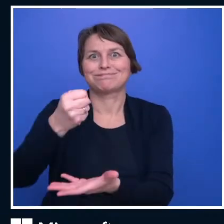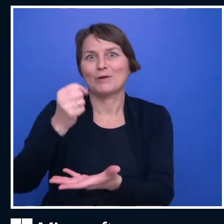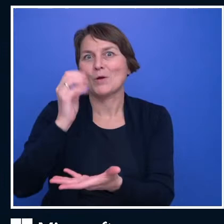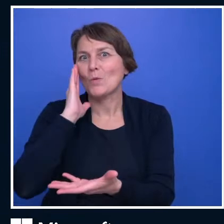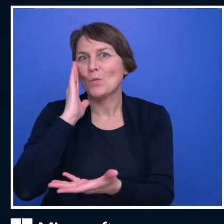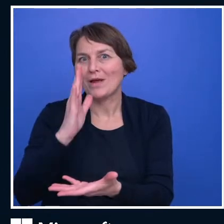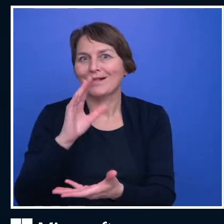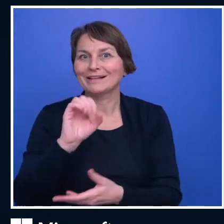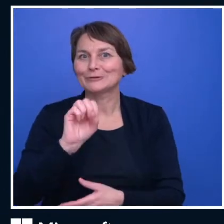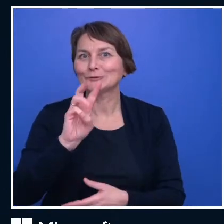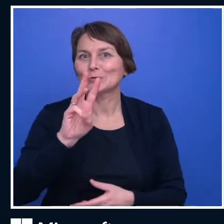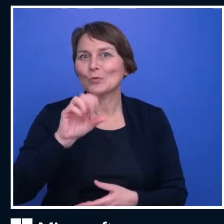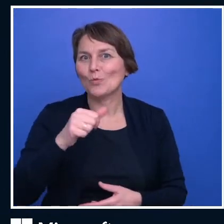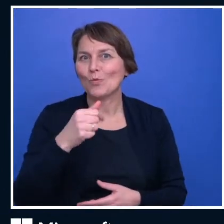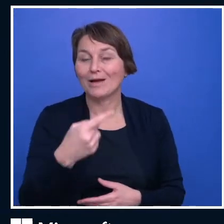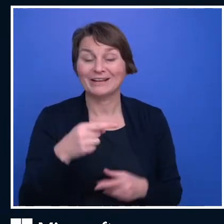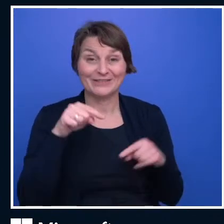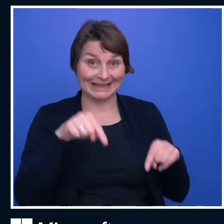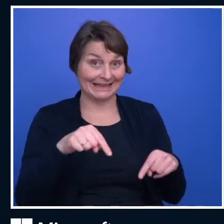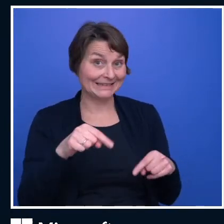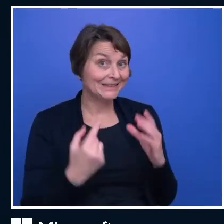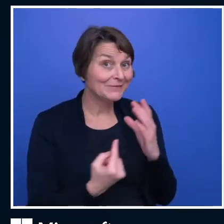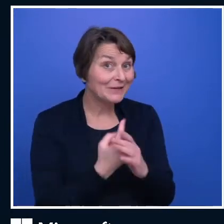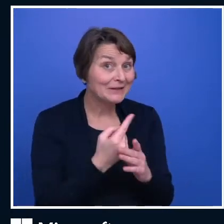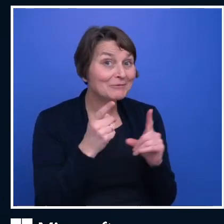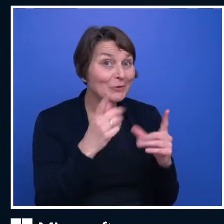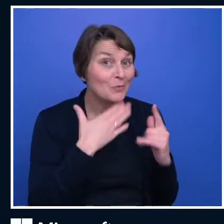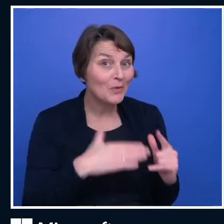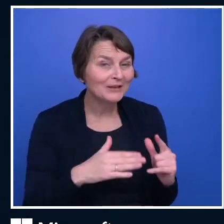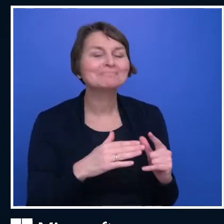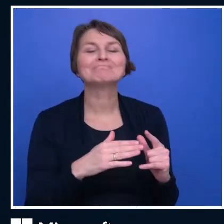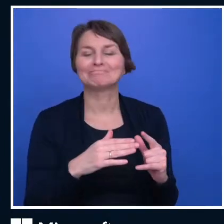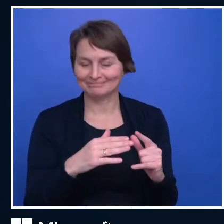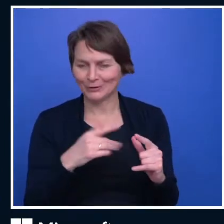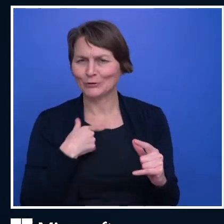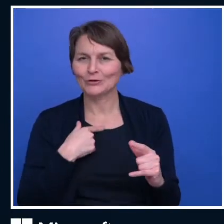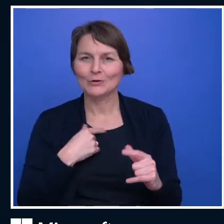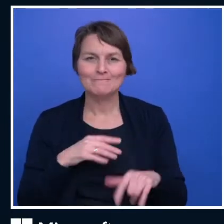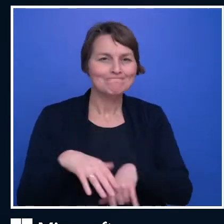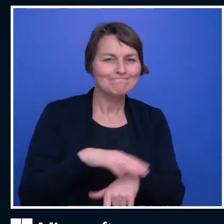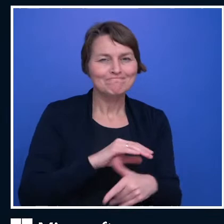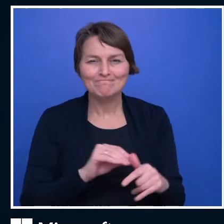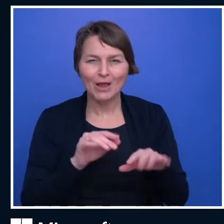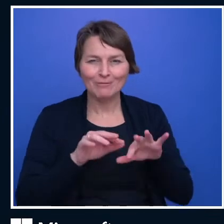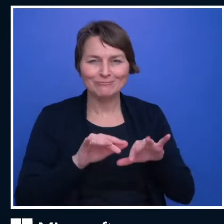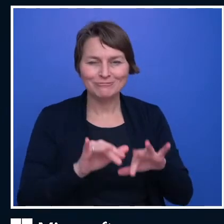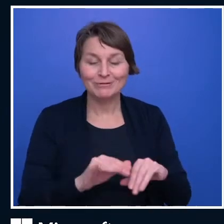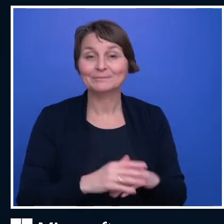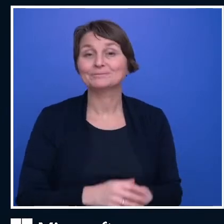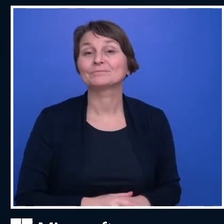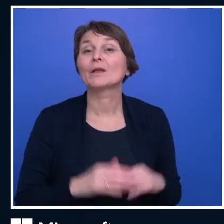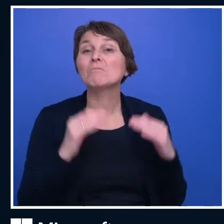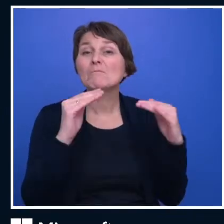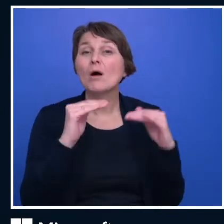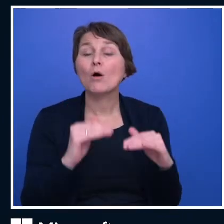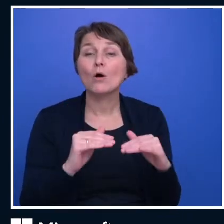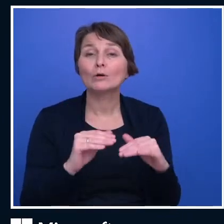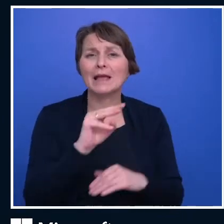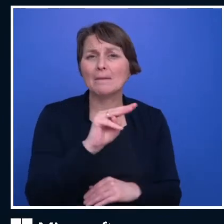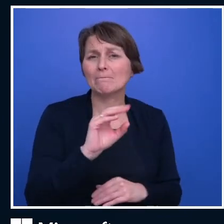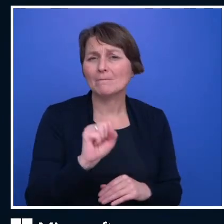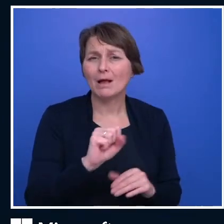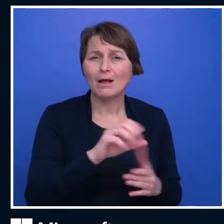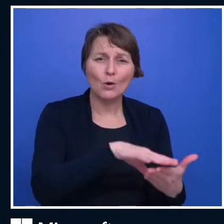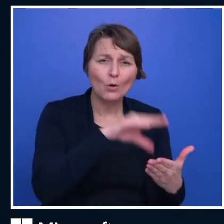this event, then do get involved, but also just some great learning. We've seen Microsoft Learn come up all across this